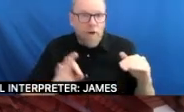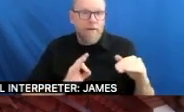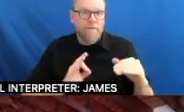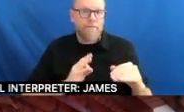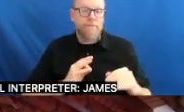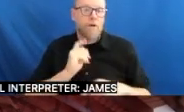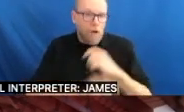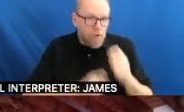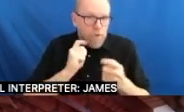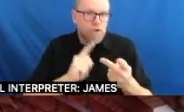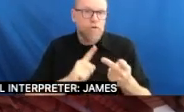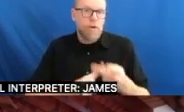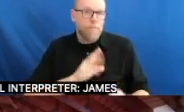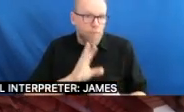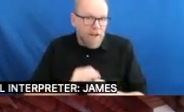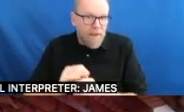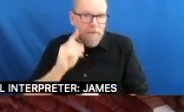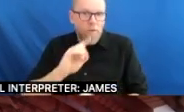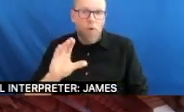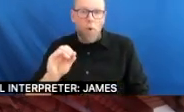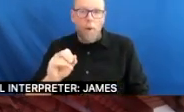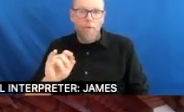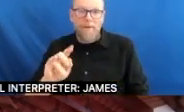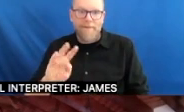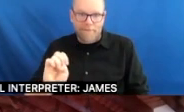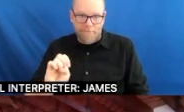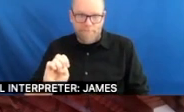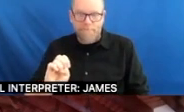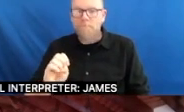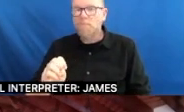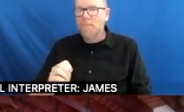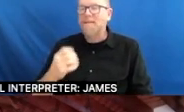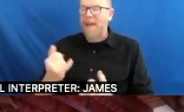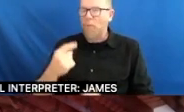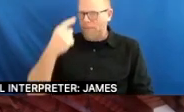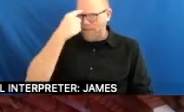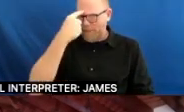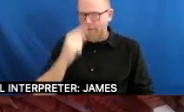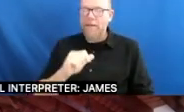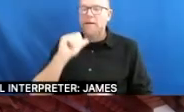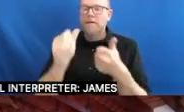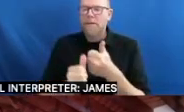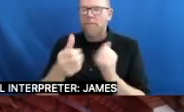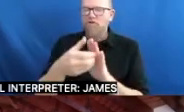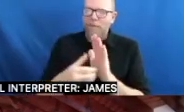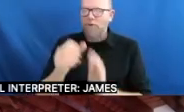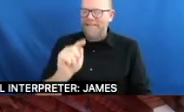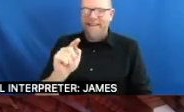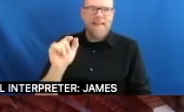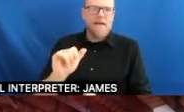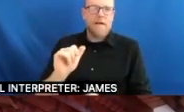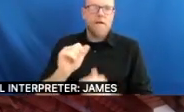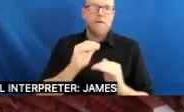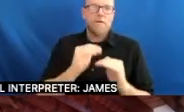in the cooperative. So, and when we're thinking about subchapter T, that surplus